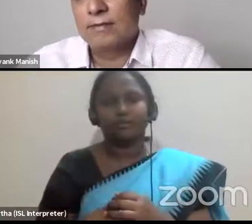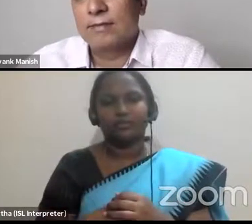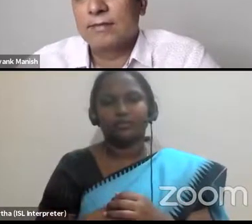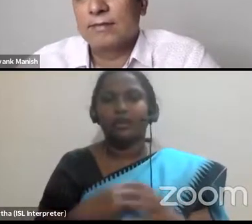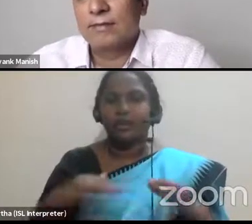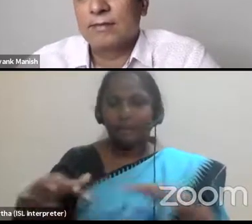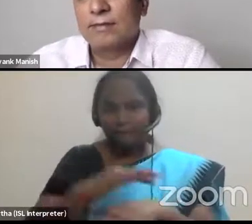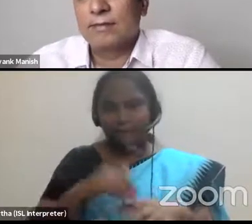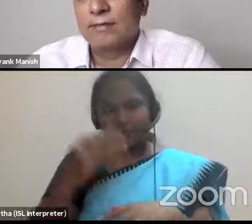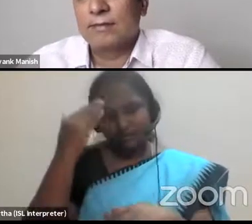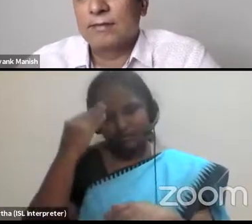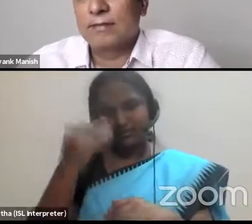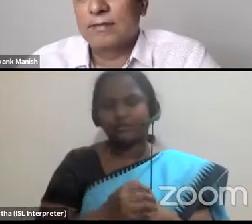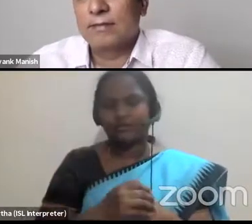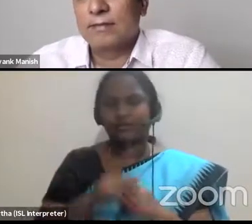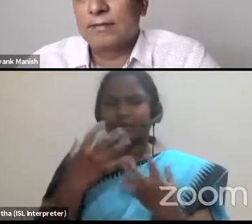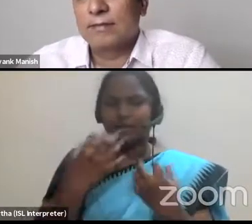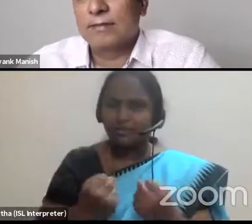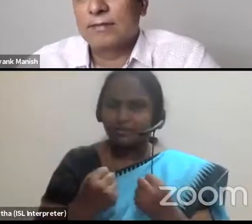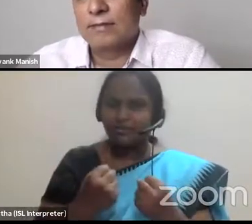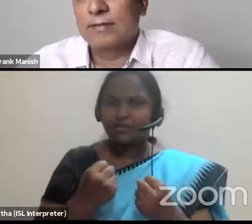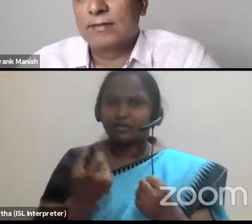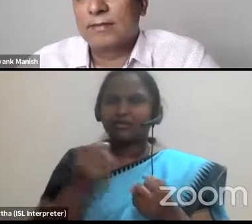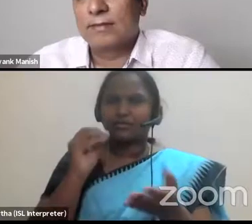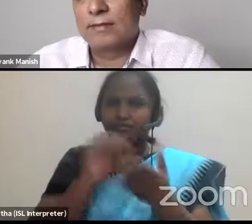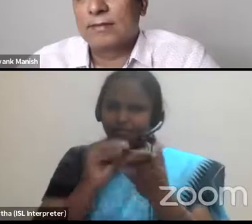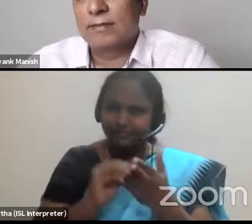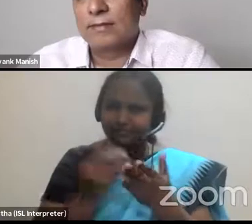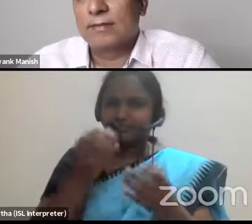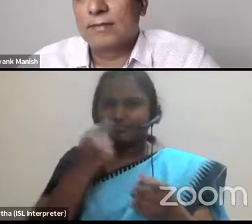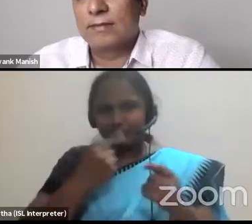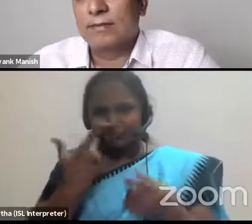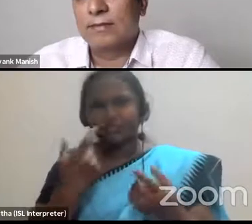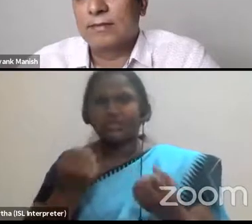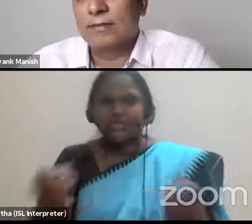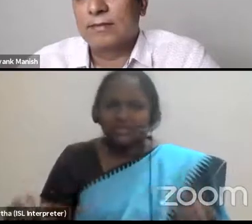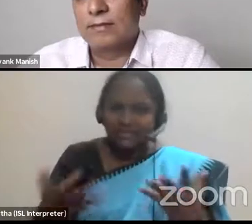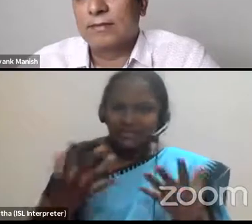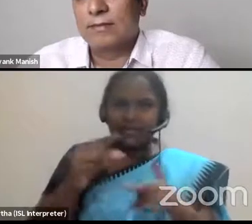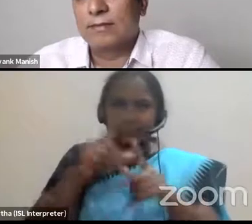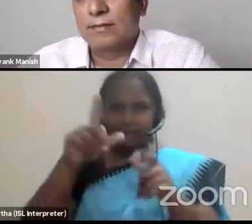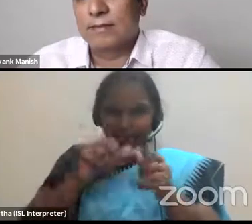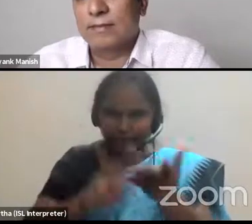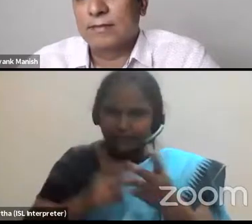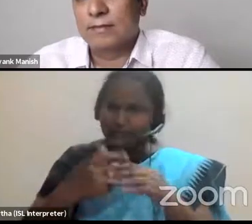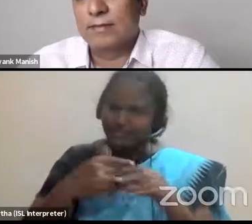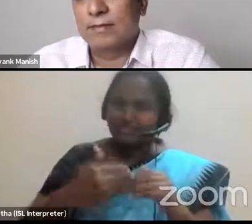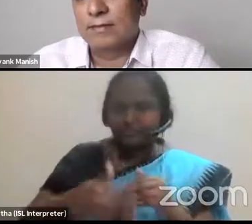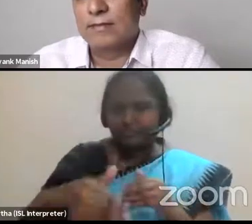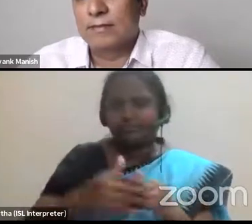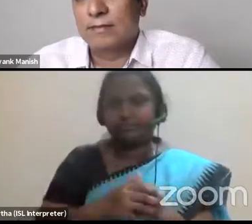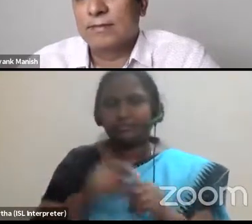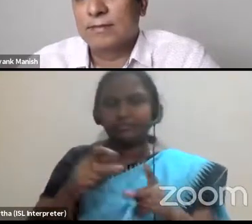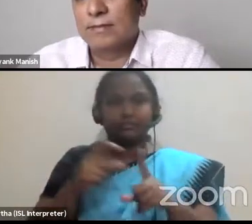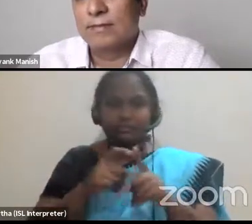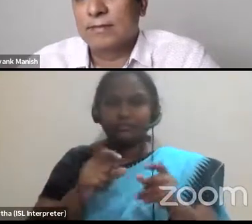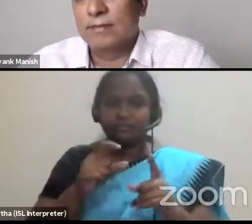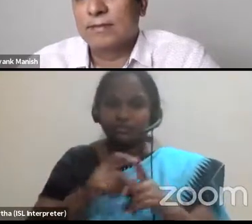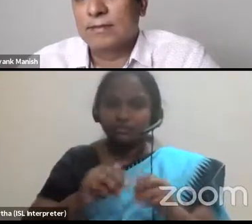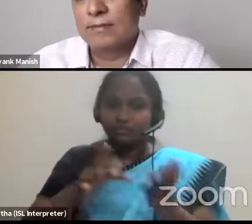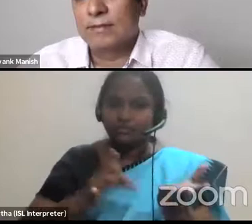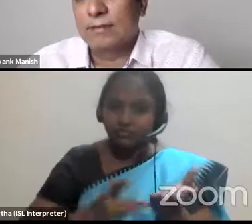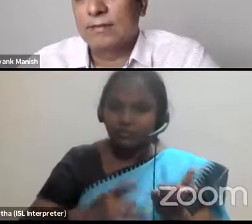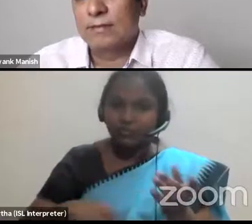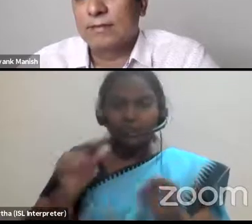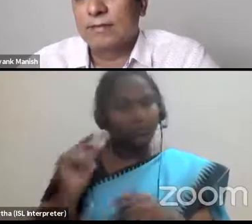basically, as if you're actually doing a cold start and cold testing of the entire plant before it goes live. So digital technologies are